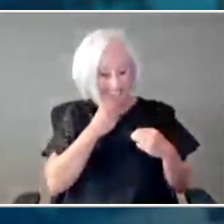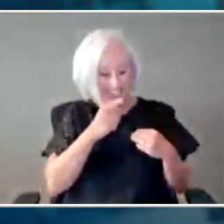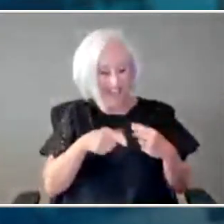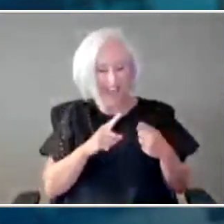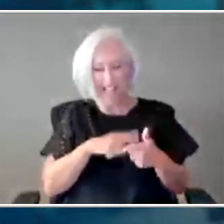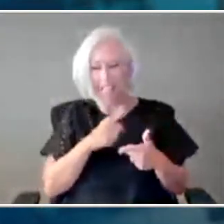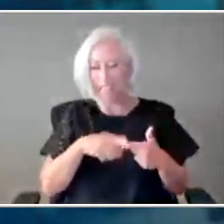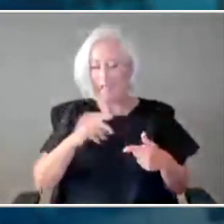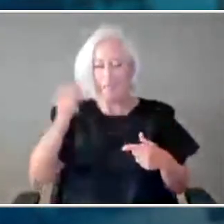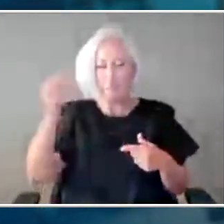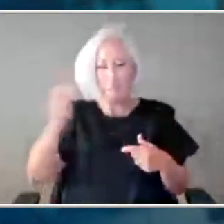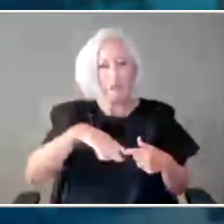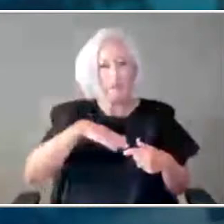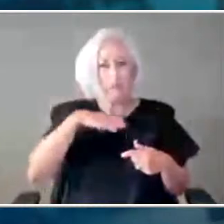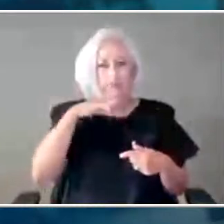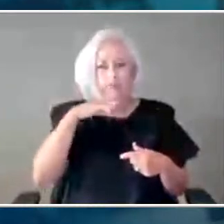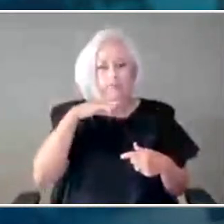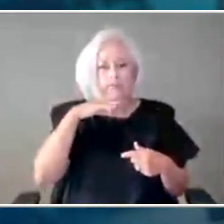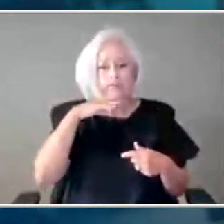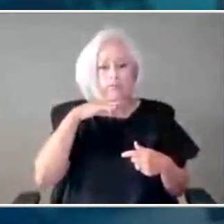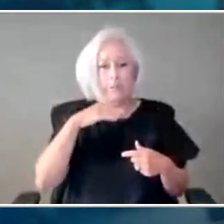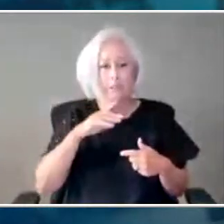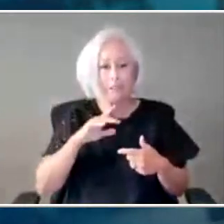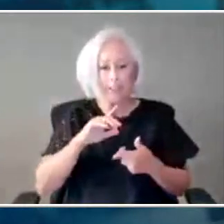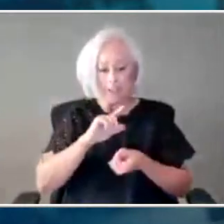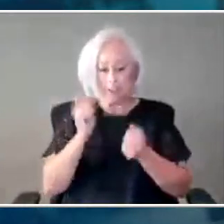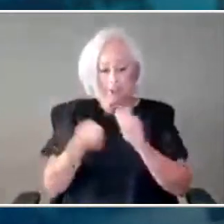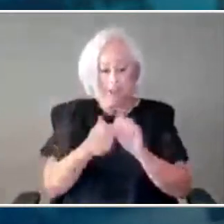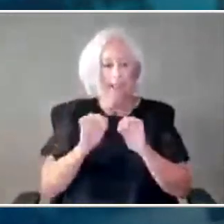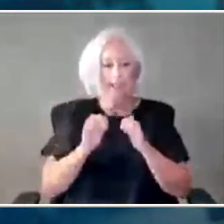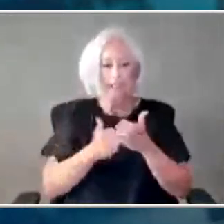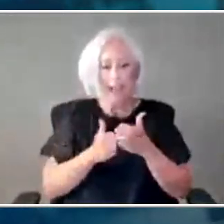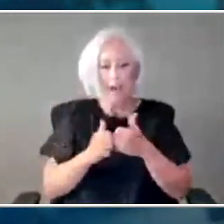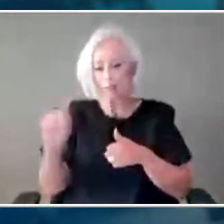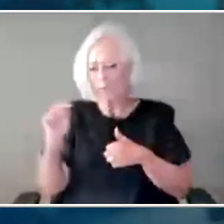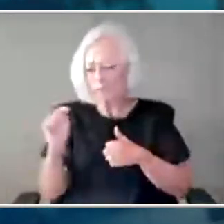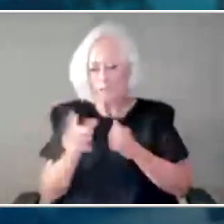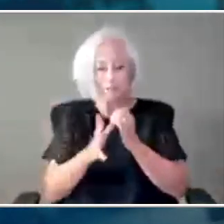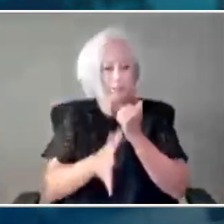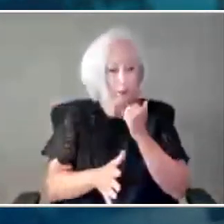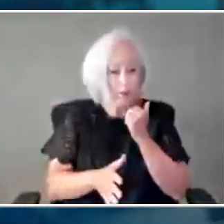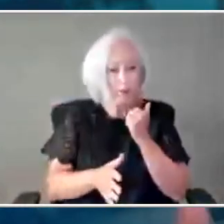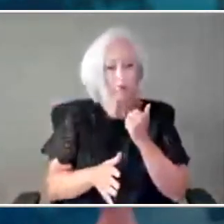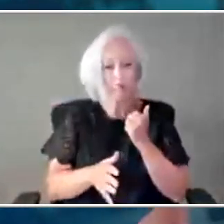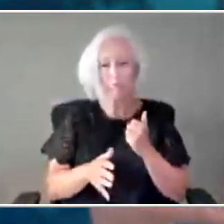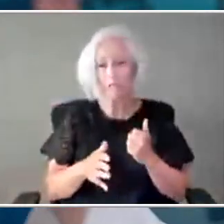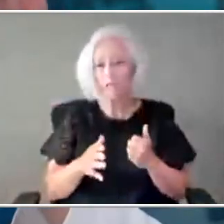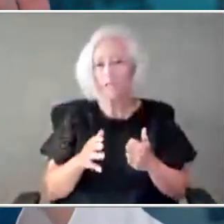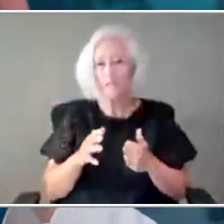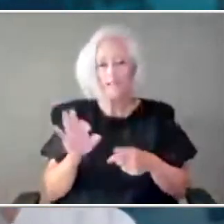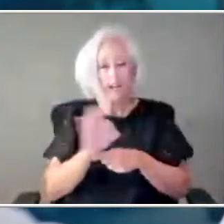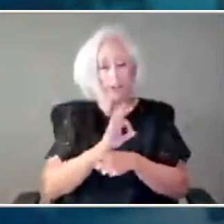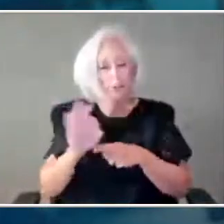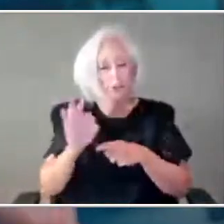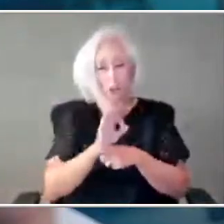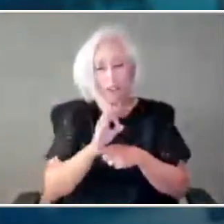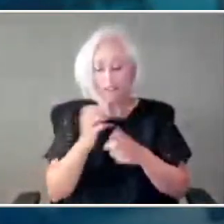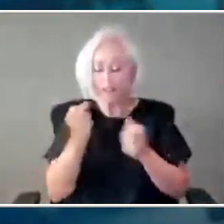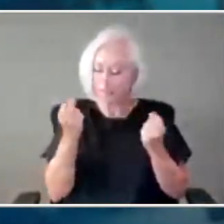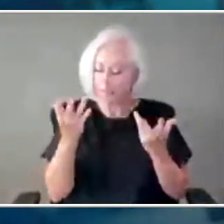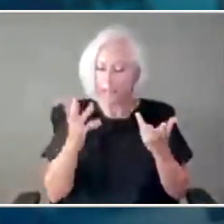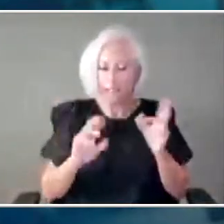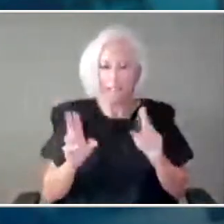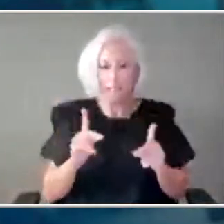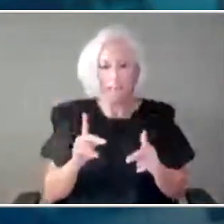away. Big changes with the way the bowel or bladder is functioning, and a lot of people do kind of have these like